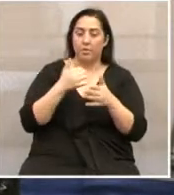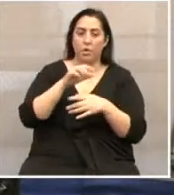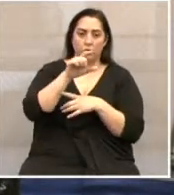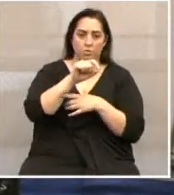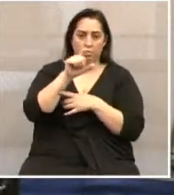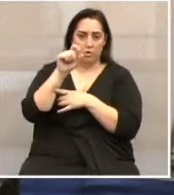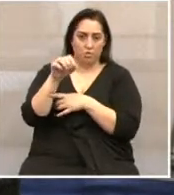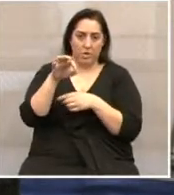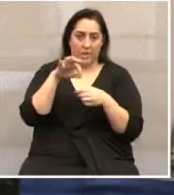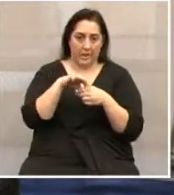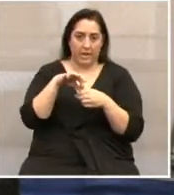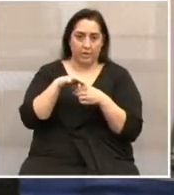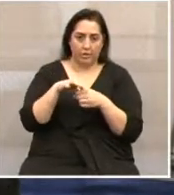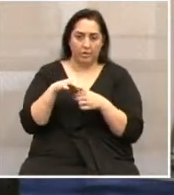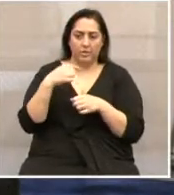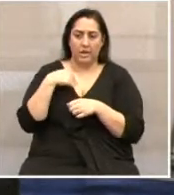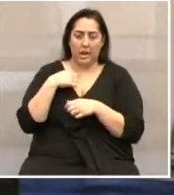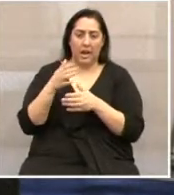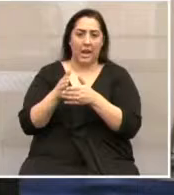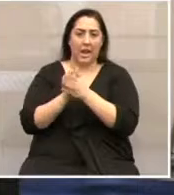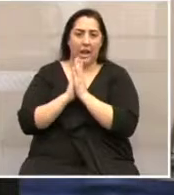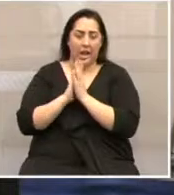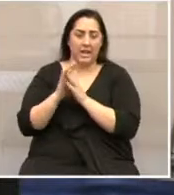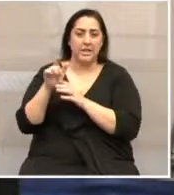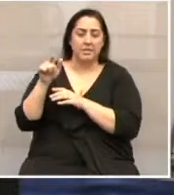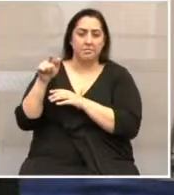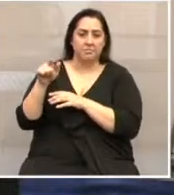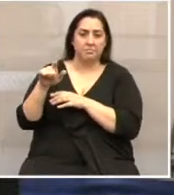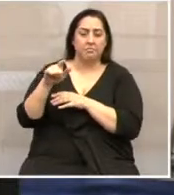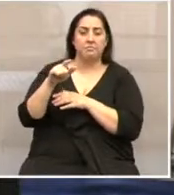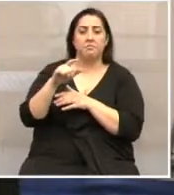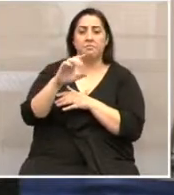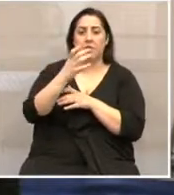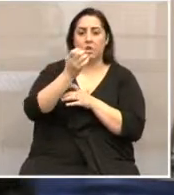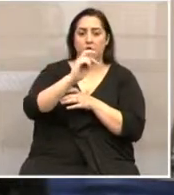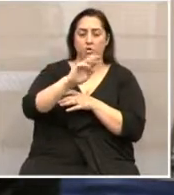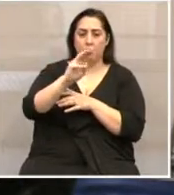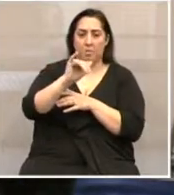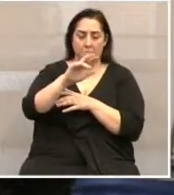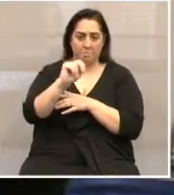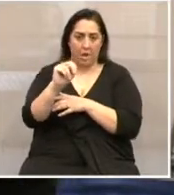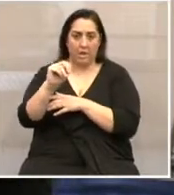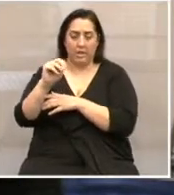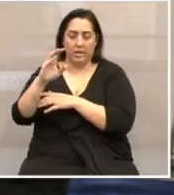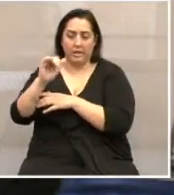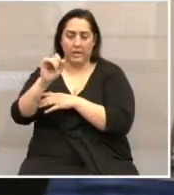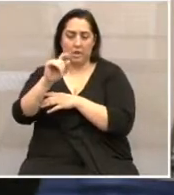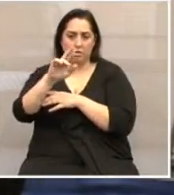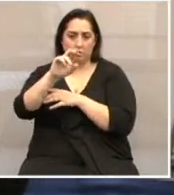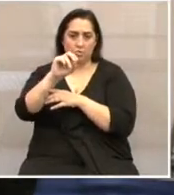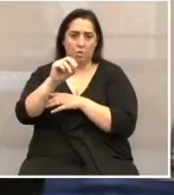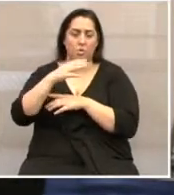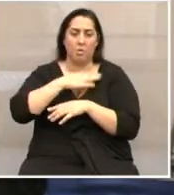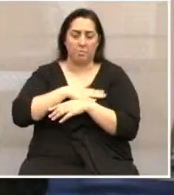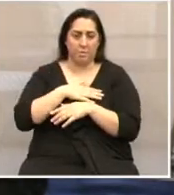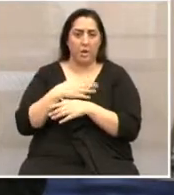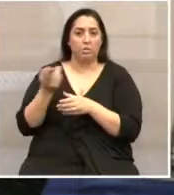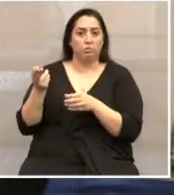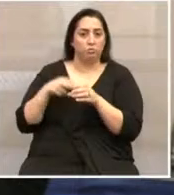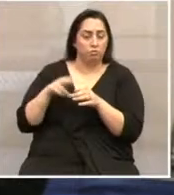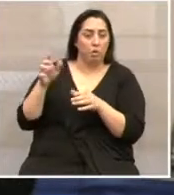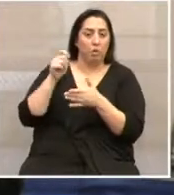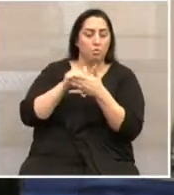election, I asked the chairman at the time of the CHC, Joaquin Castro, Representative Castro, to join me in writing a letter to